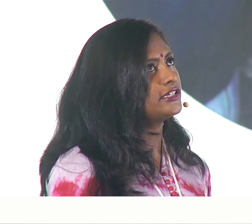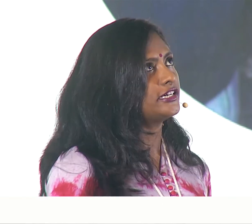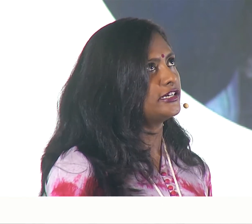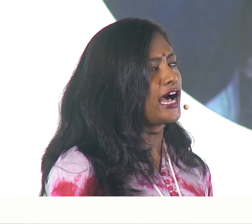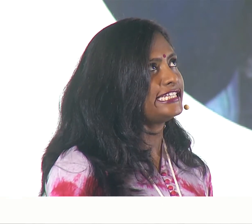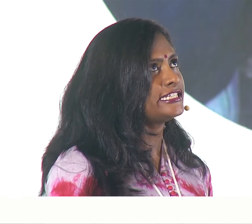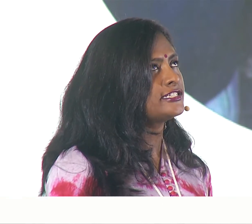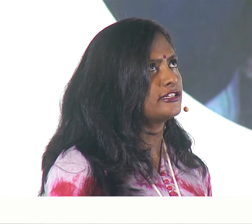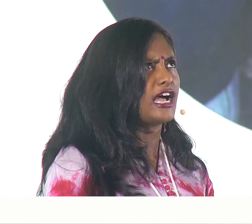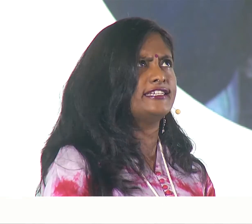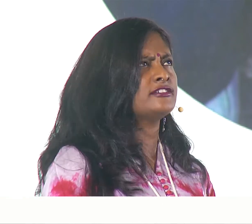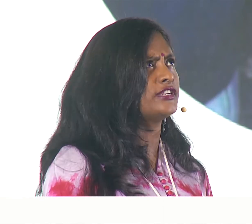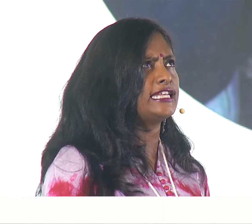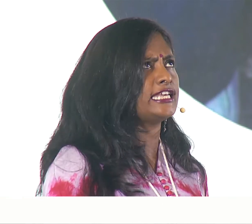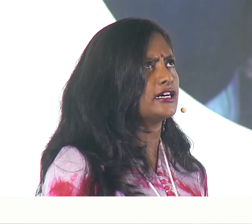work, I